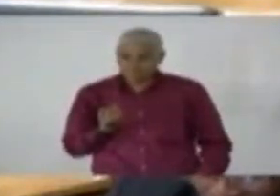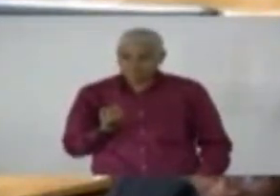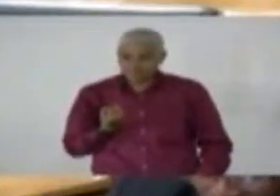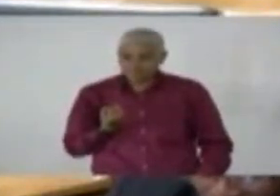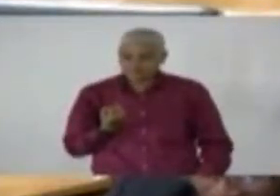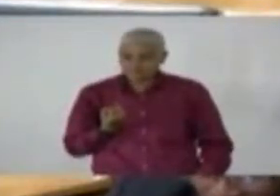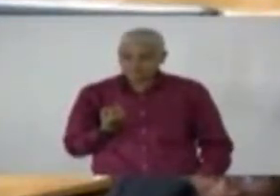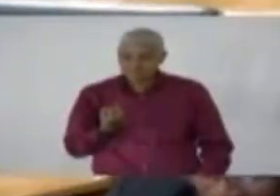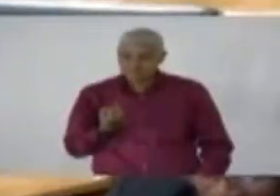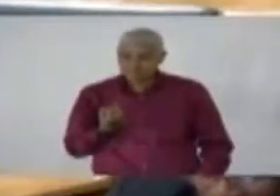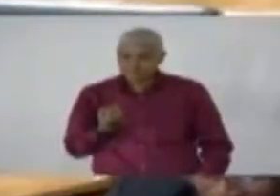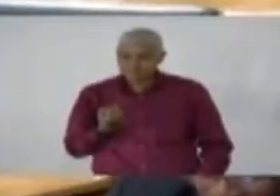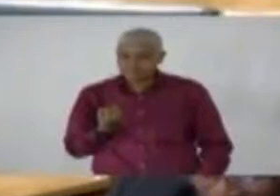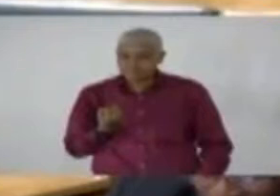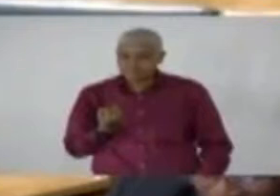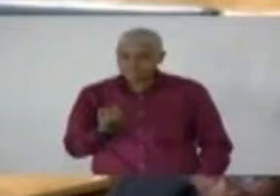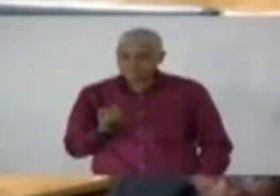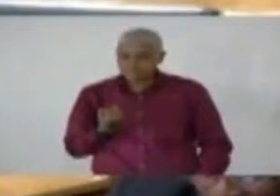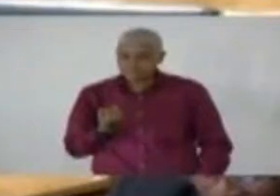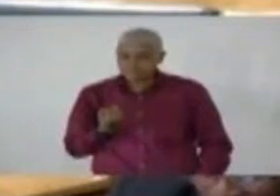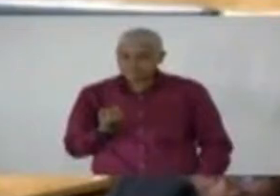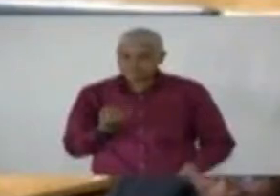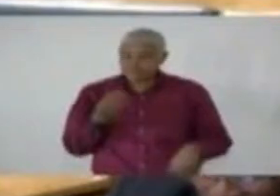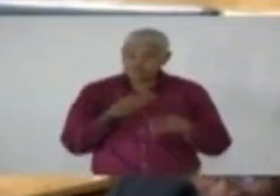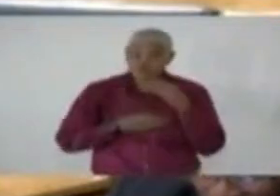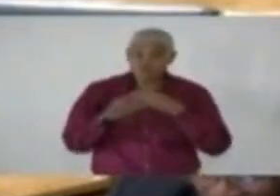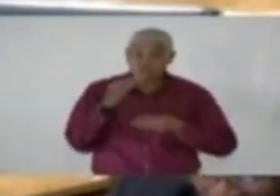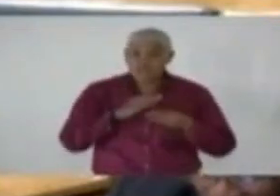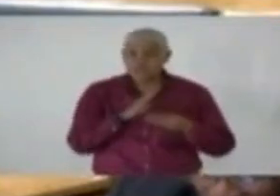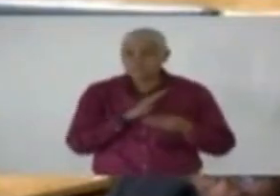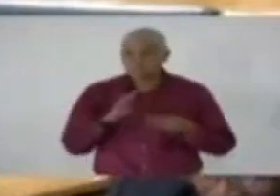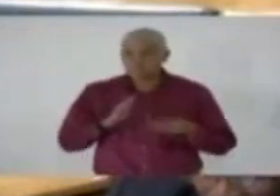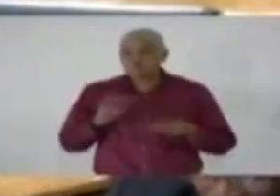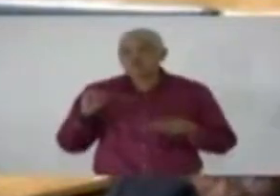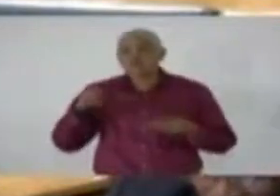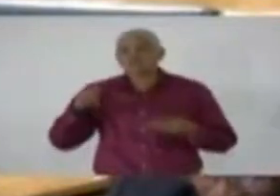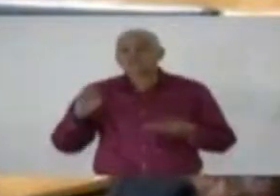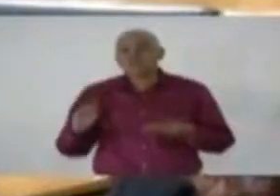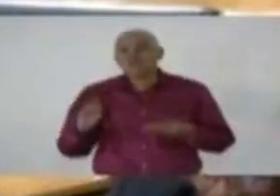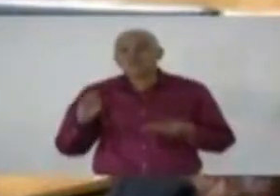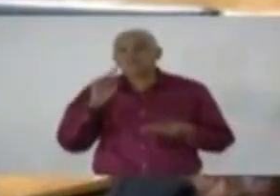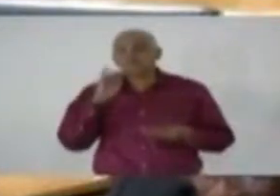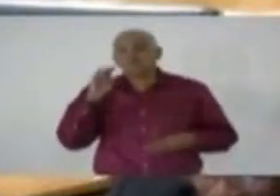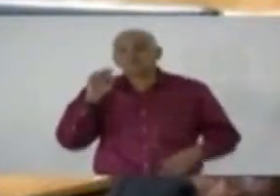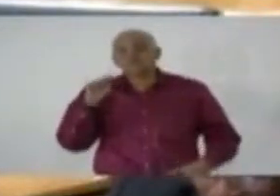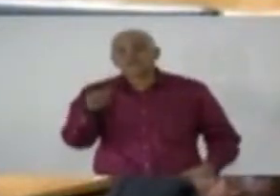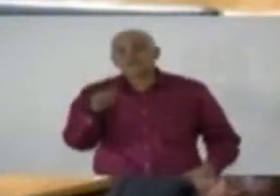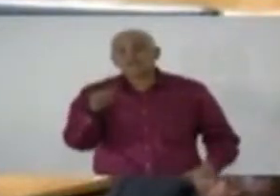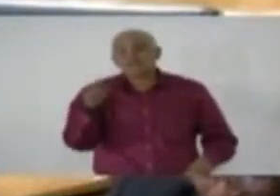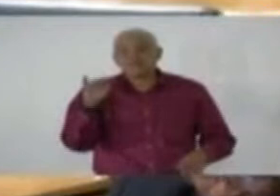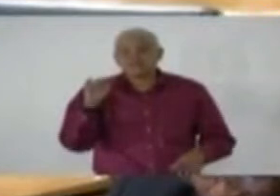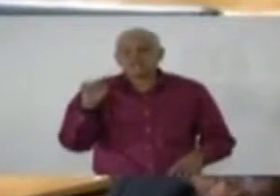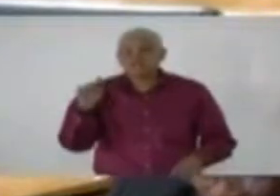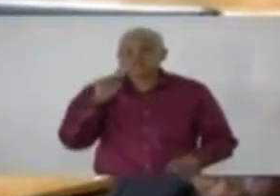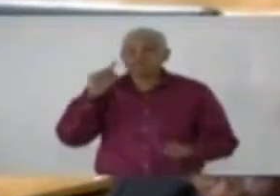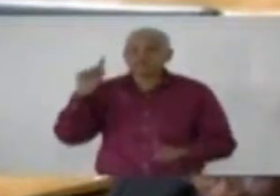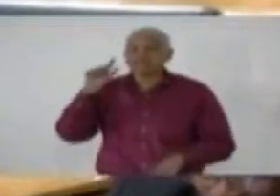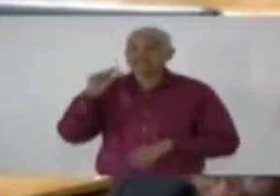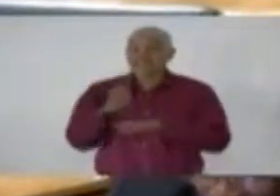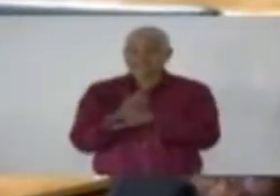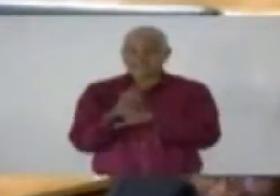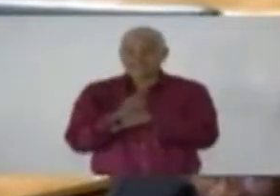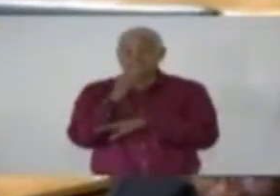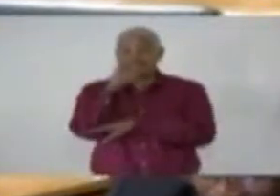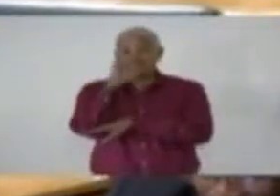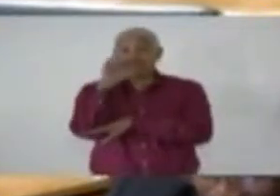the World Trade, the Trade Board, JIPO. I want to just pick out JANAC for a minute, because JANAC went with me to Guyana. And since